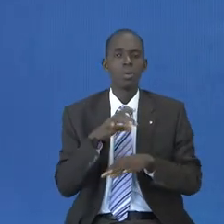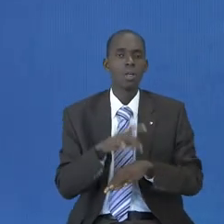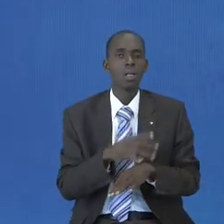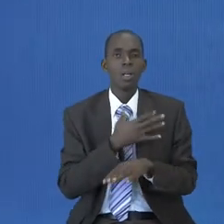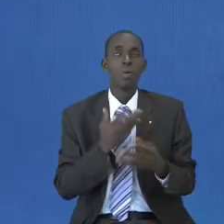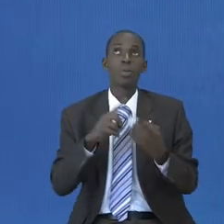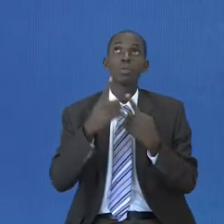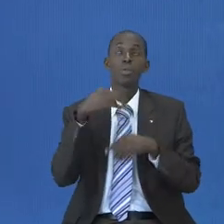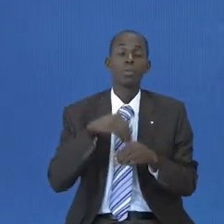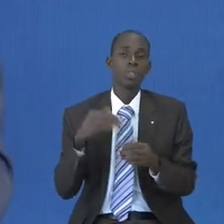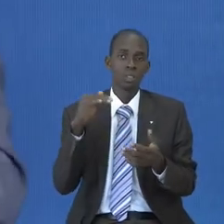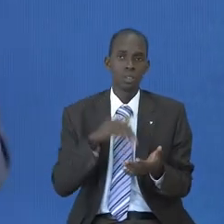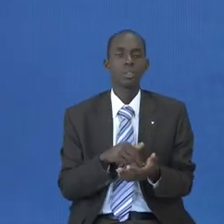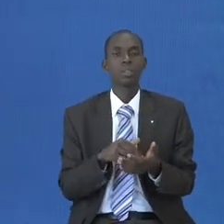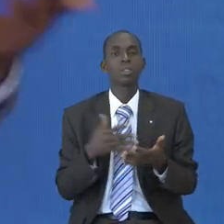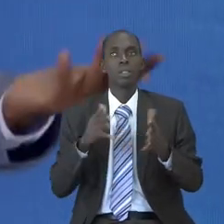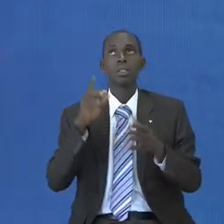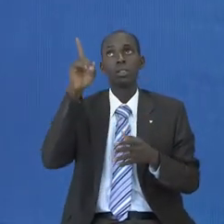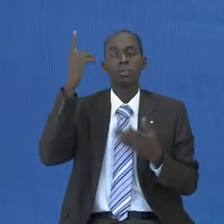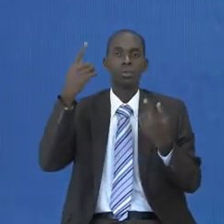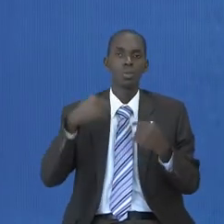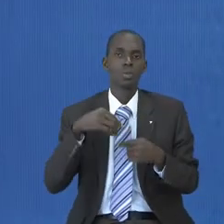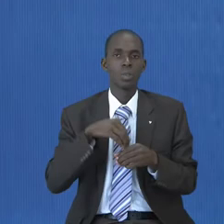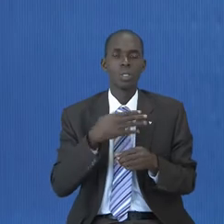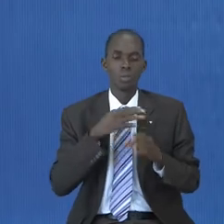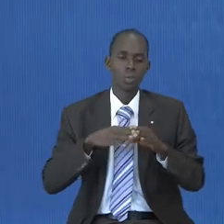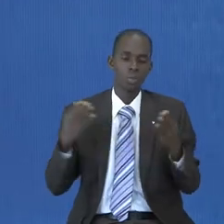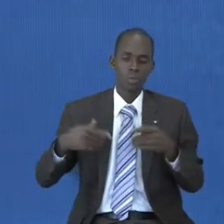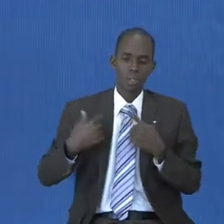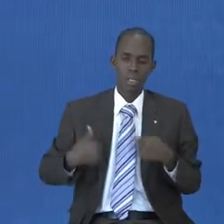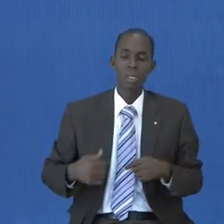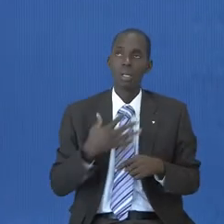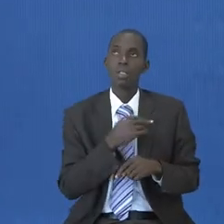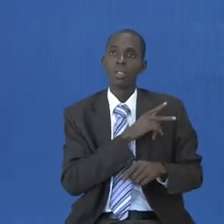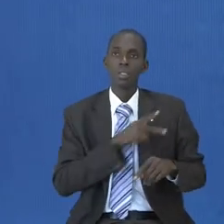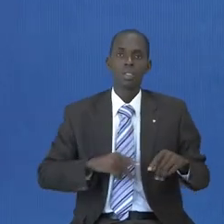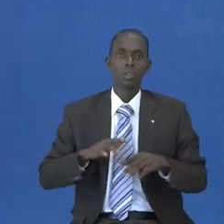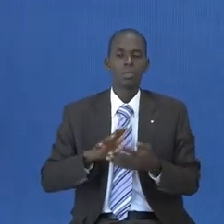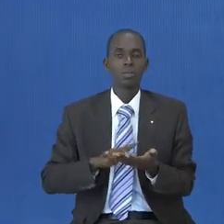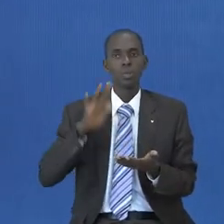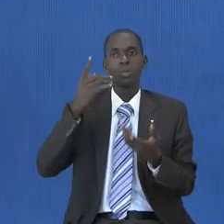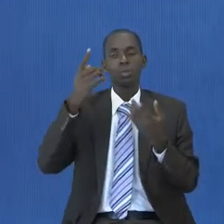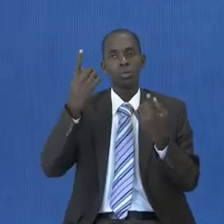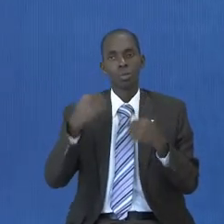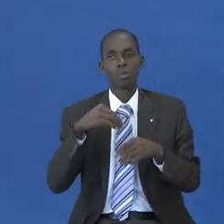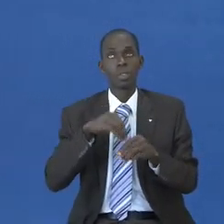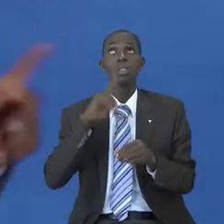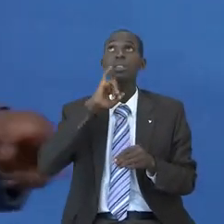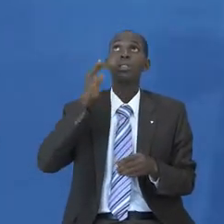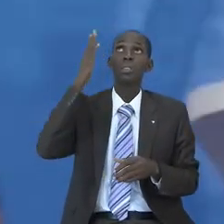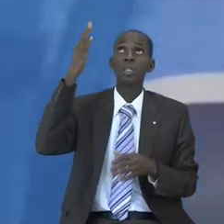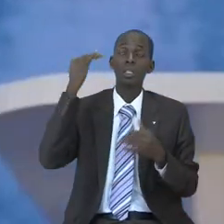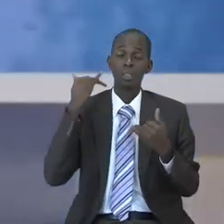of glory come in. And then they open the door and the King of glory comes in. He's there now, but then